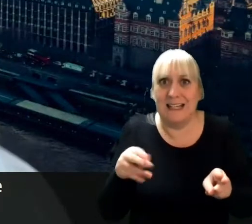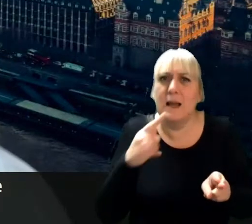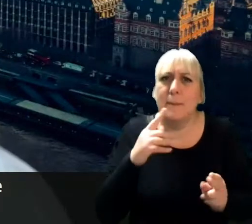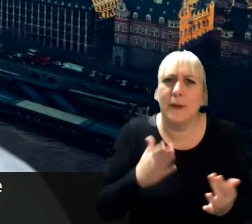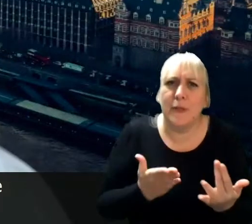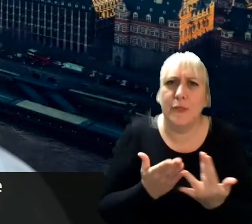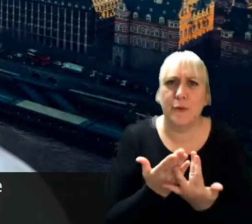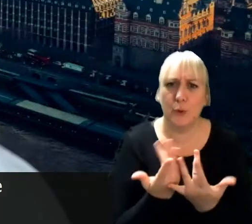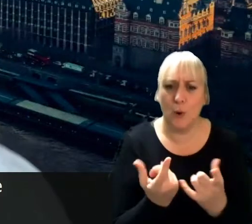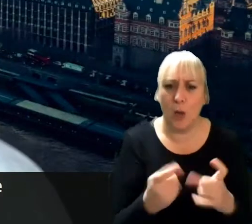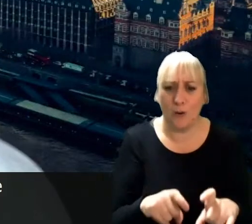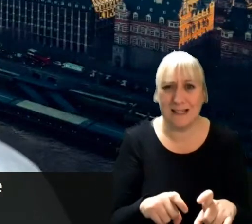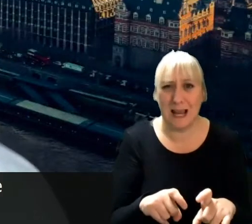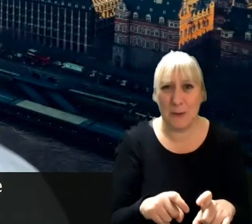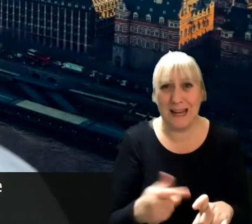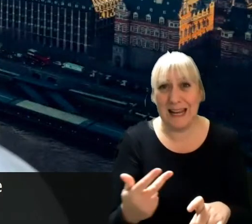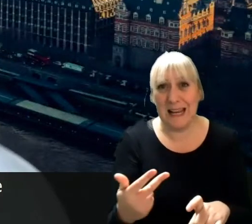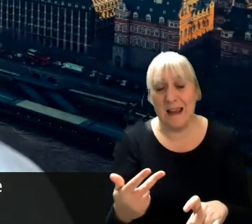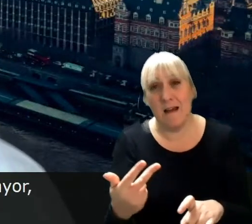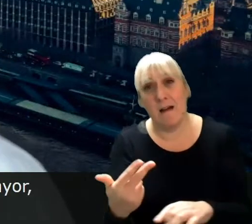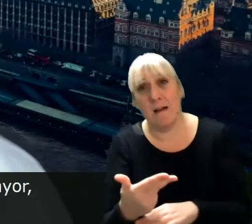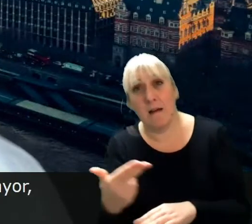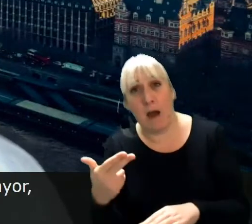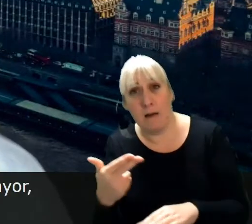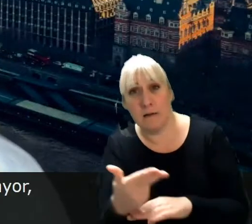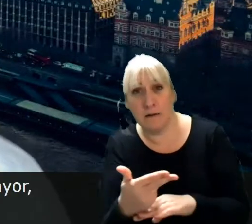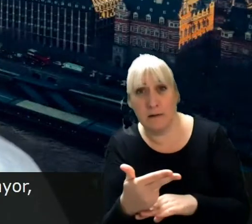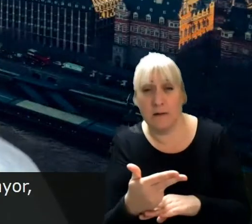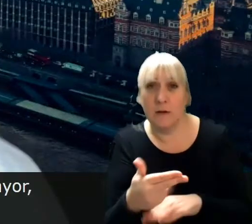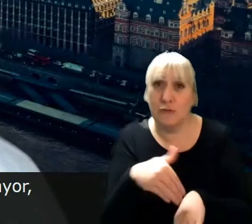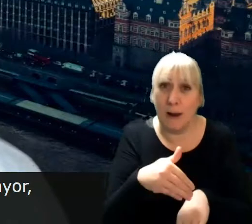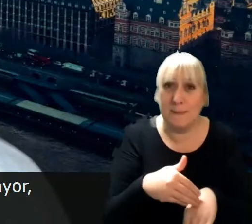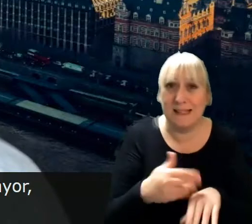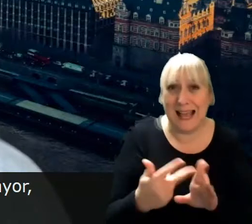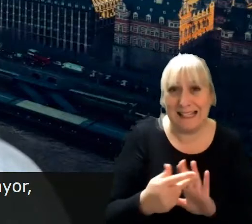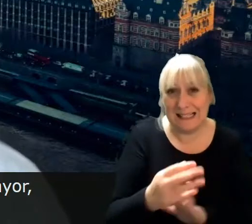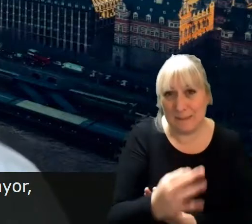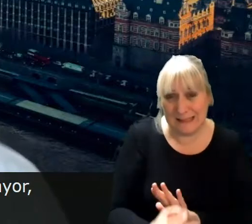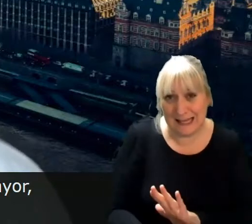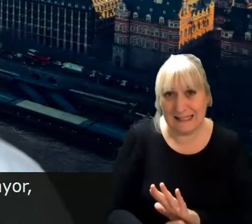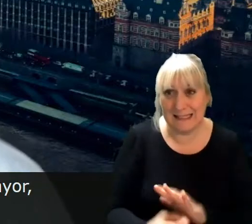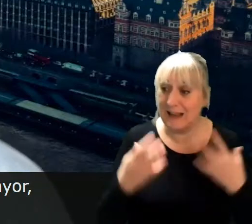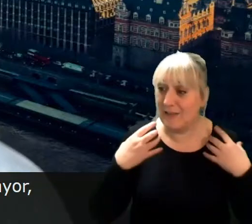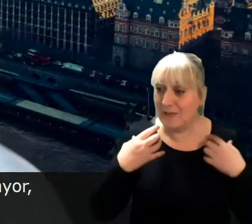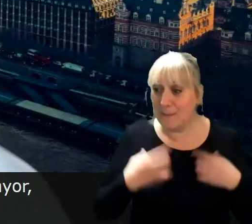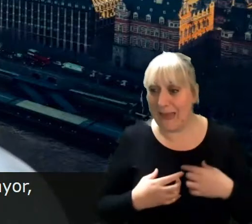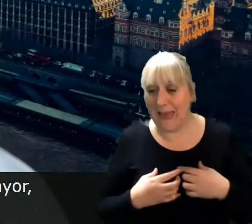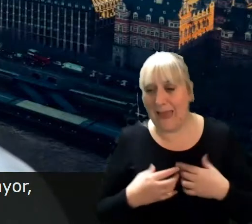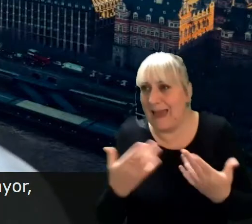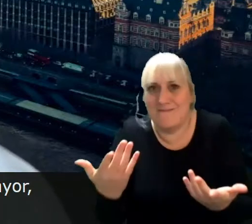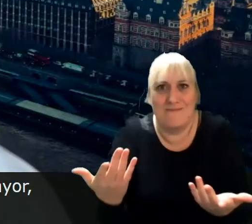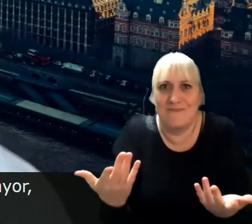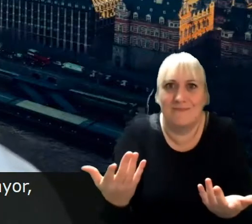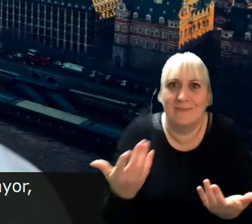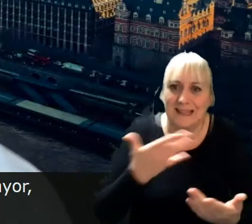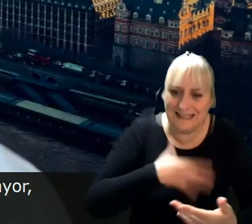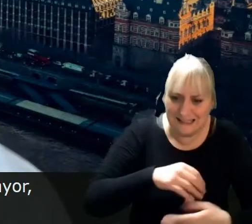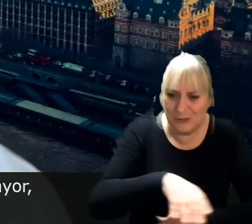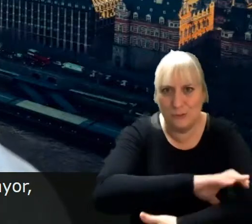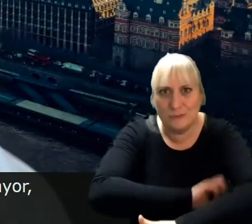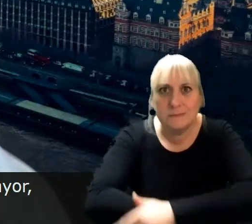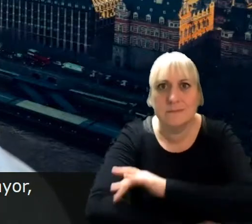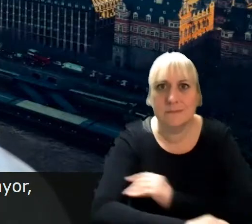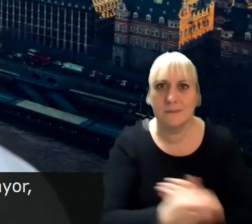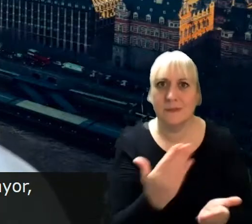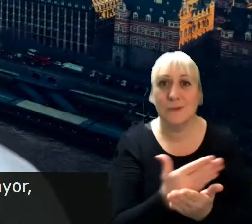is up 18%, according to MOPAC. It says that the mayor hasn't got a grip what's going on the road, and he needs to do that, because unless he gets